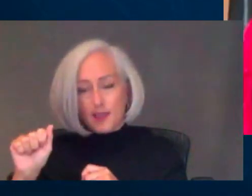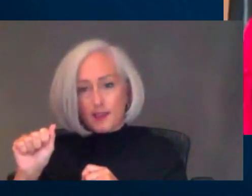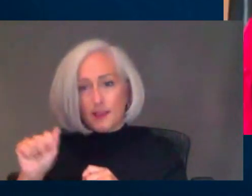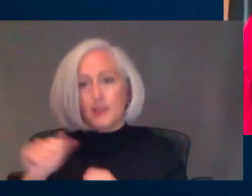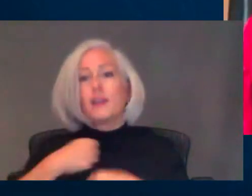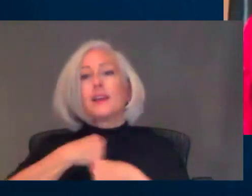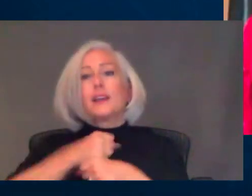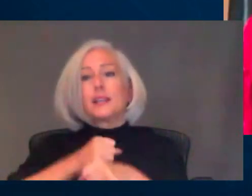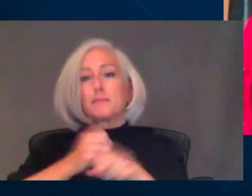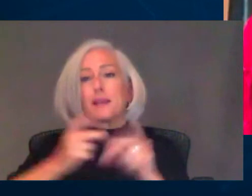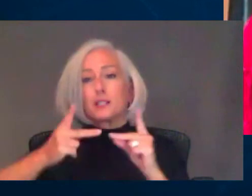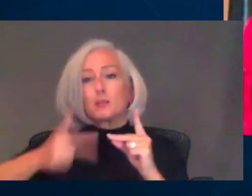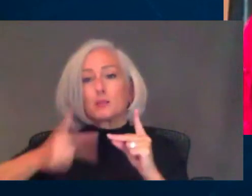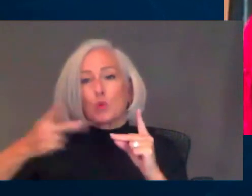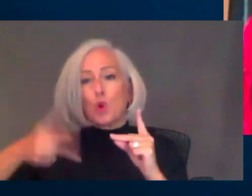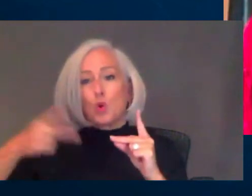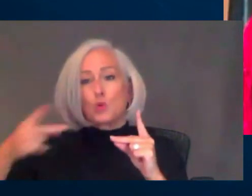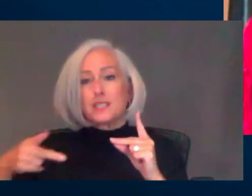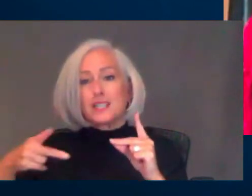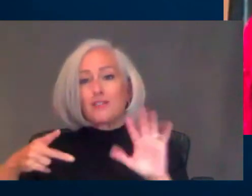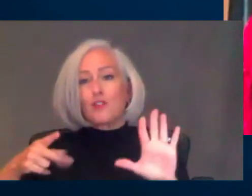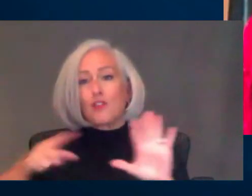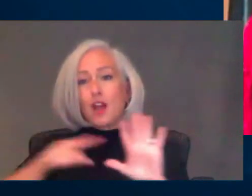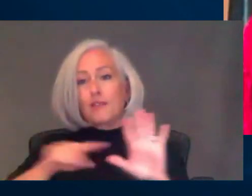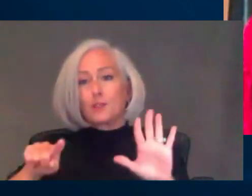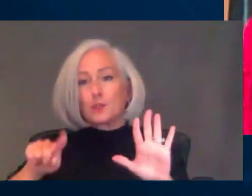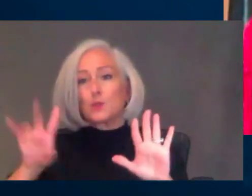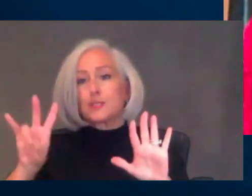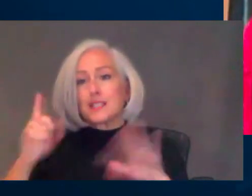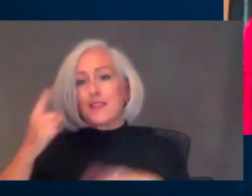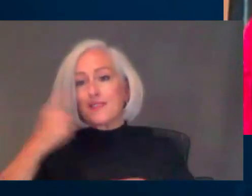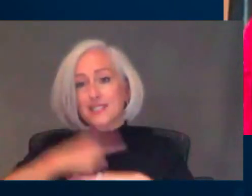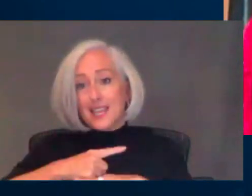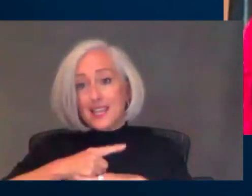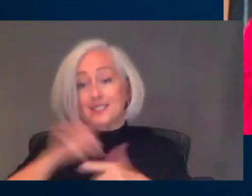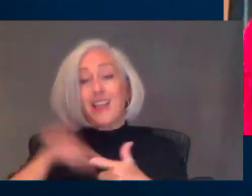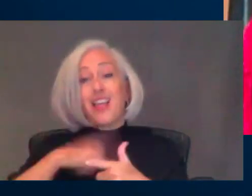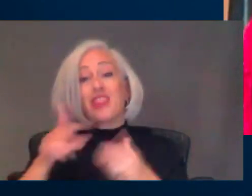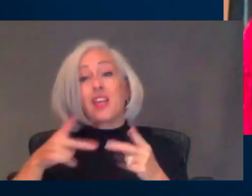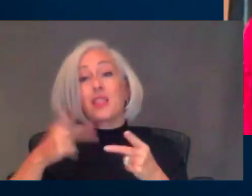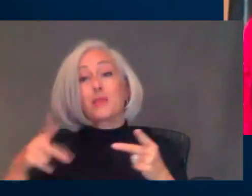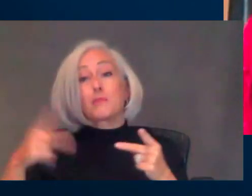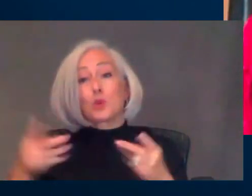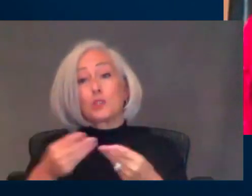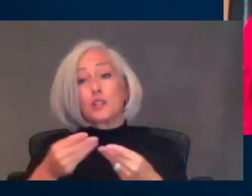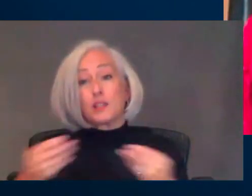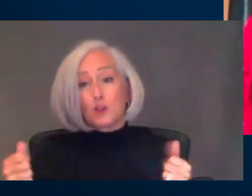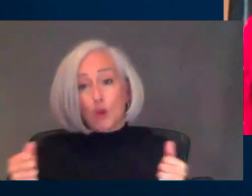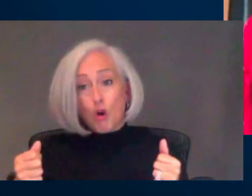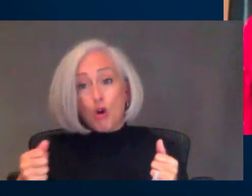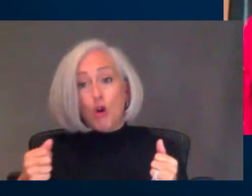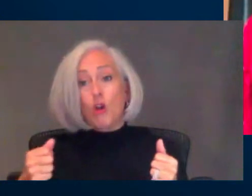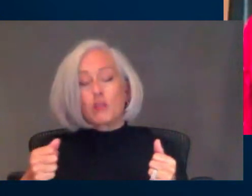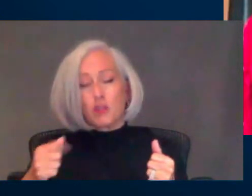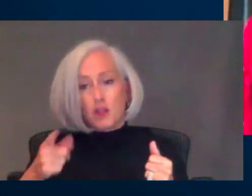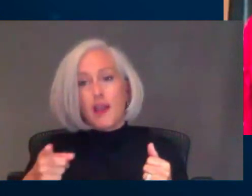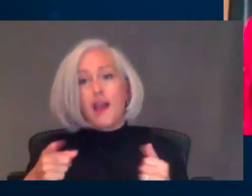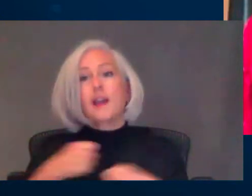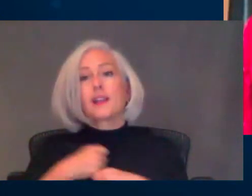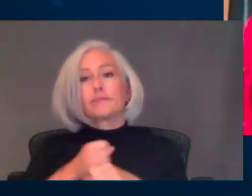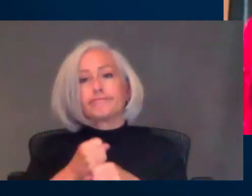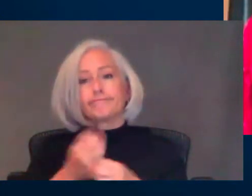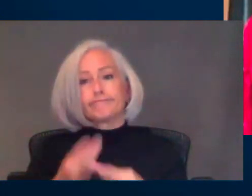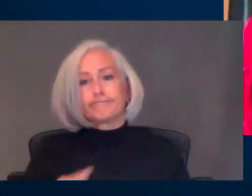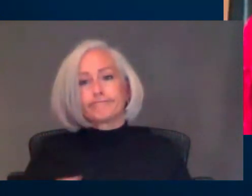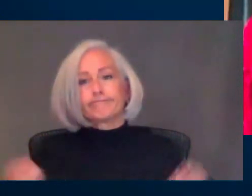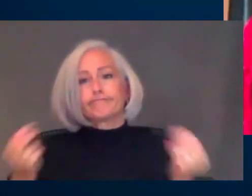see the shapes and surfaces of that protein will give you protection if you ever have to deal with the virus in the future.